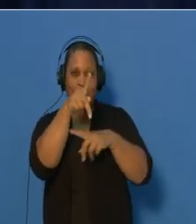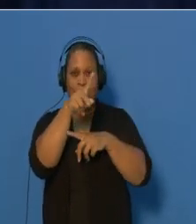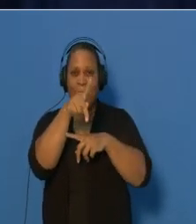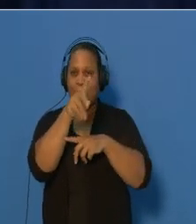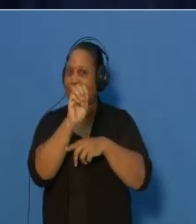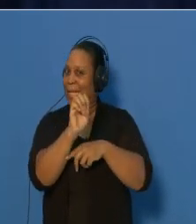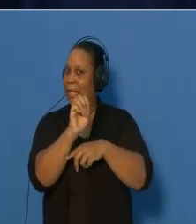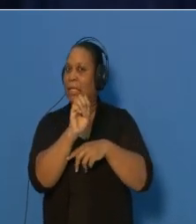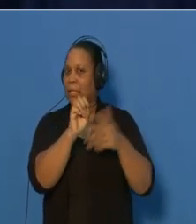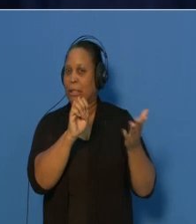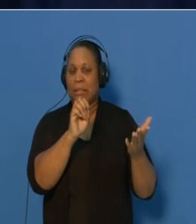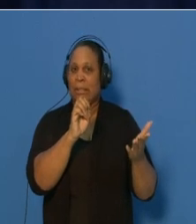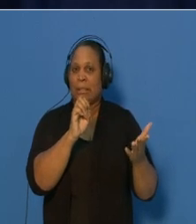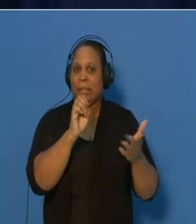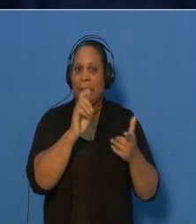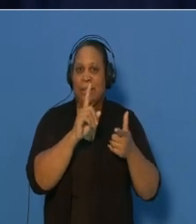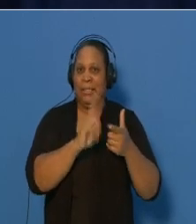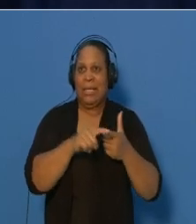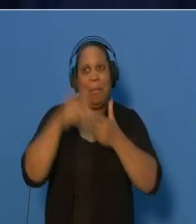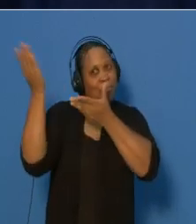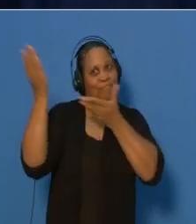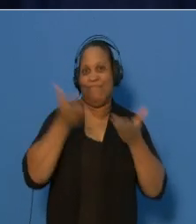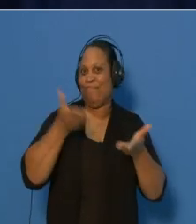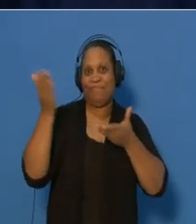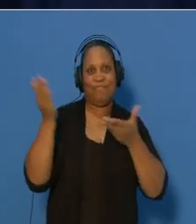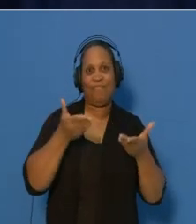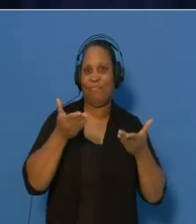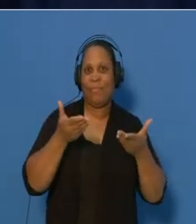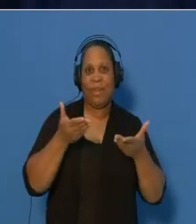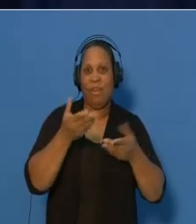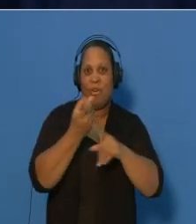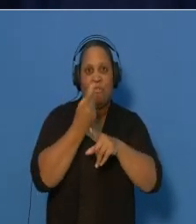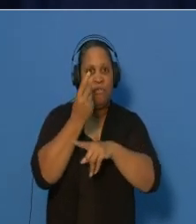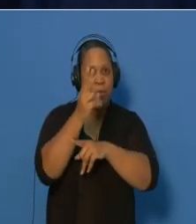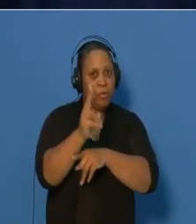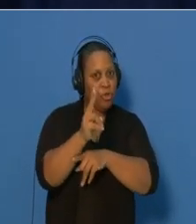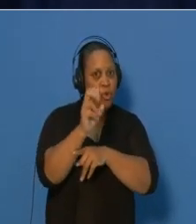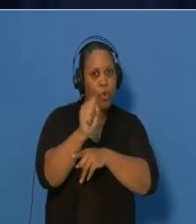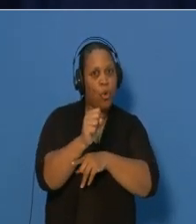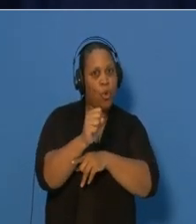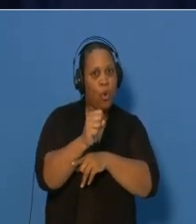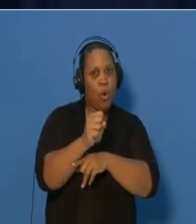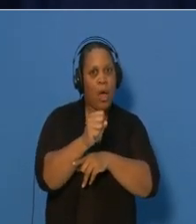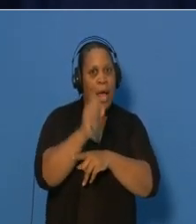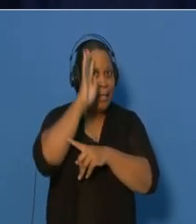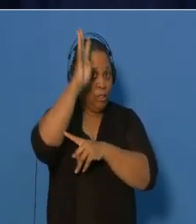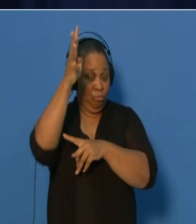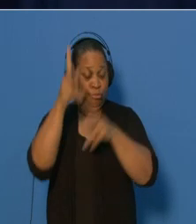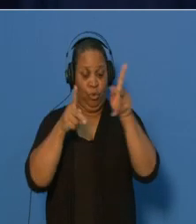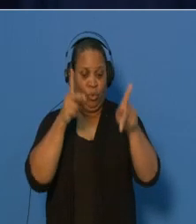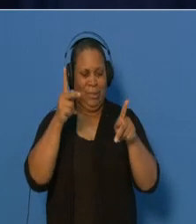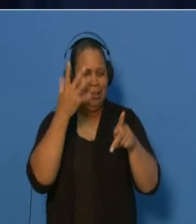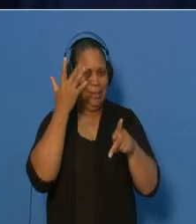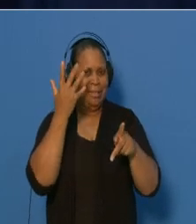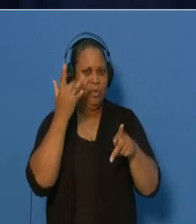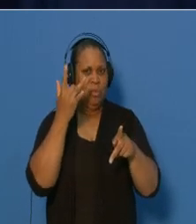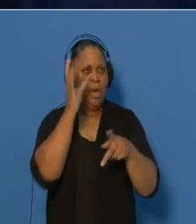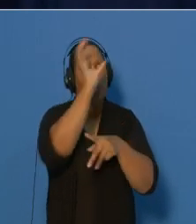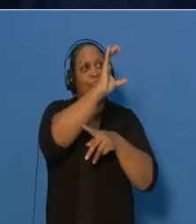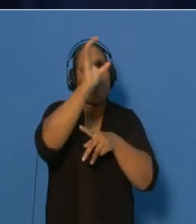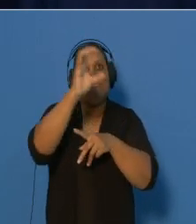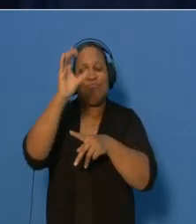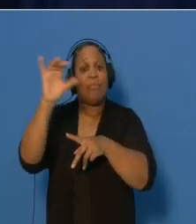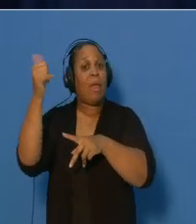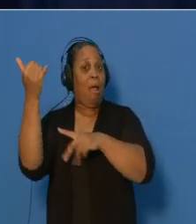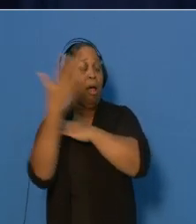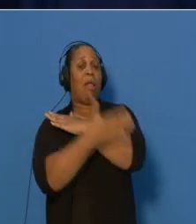as something that is not able to be exported from any U.S. producers. That is the reason why we are looking to source our PPE